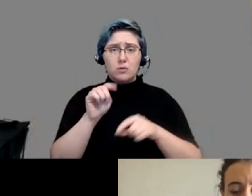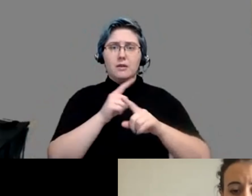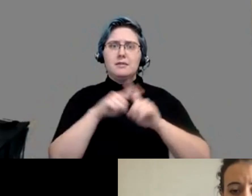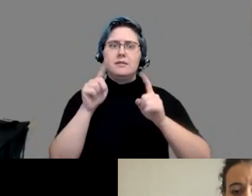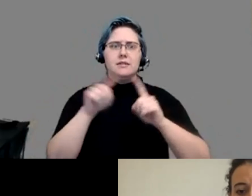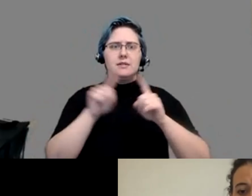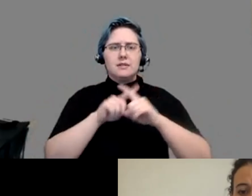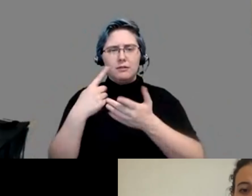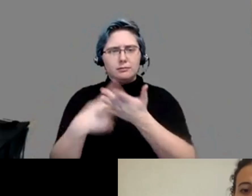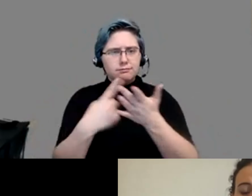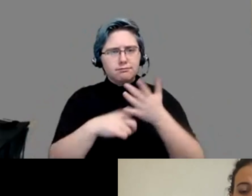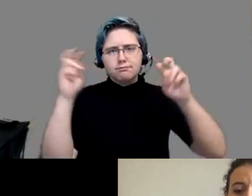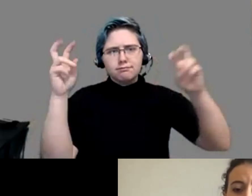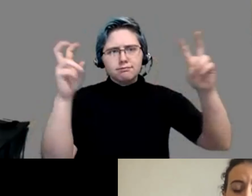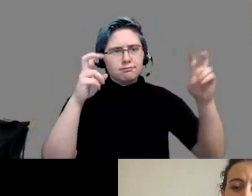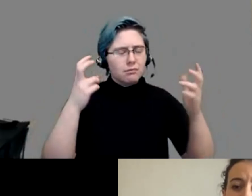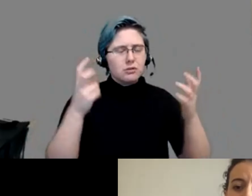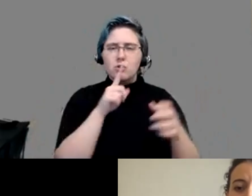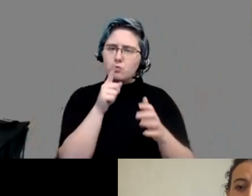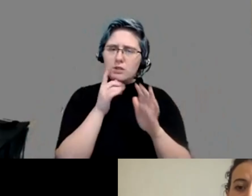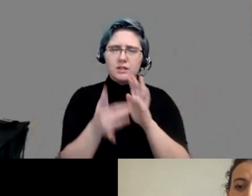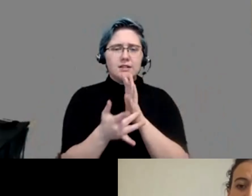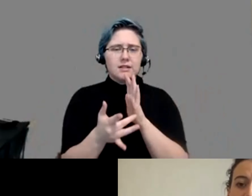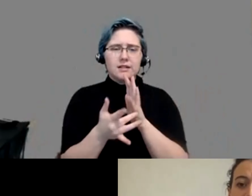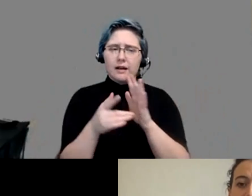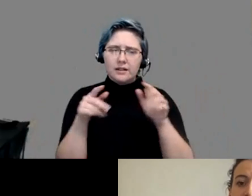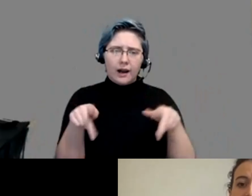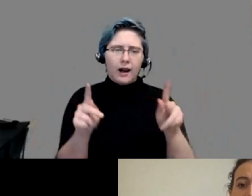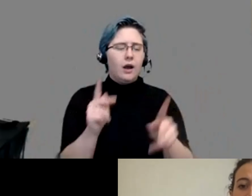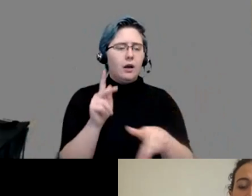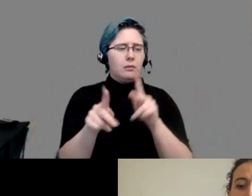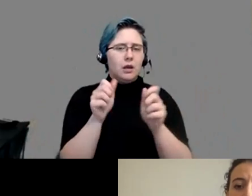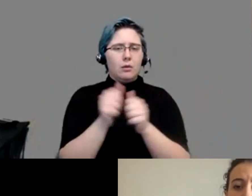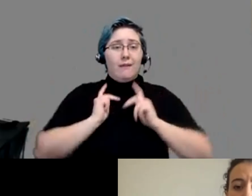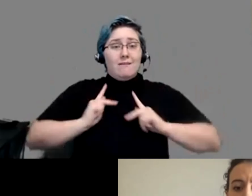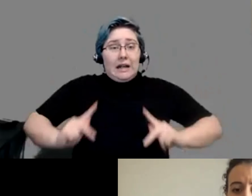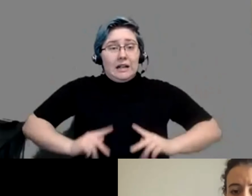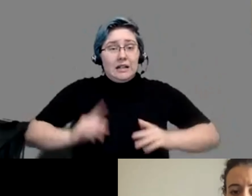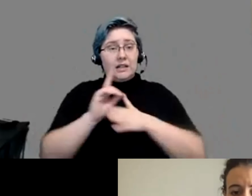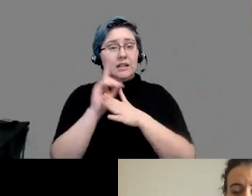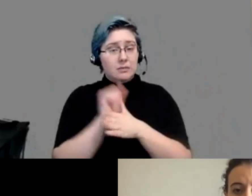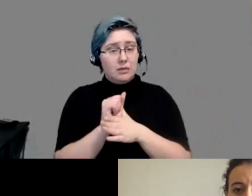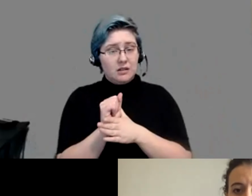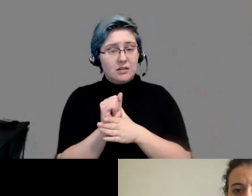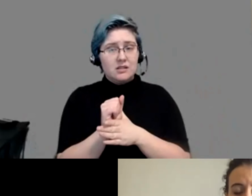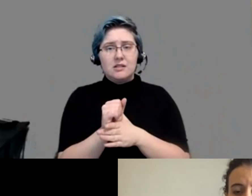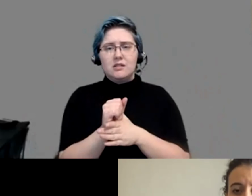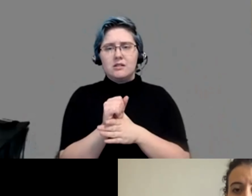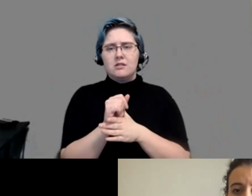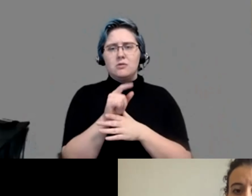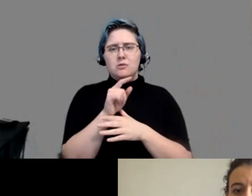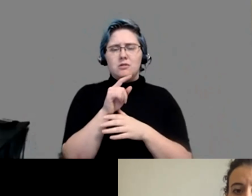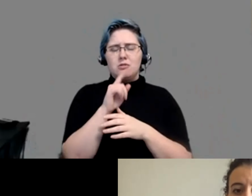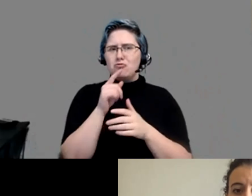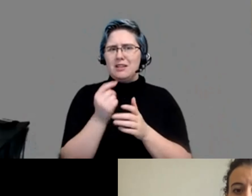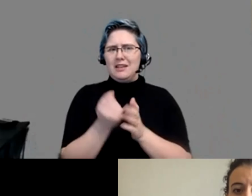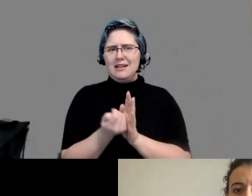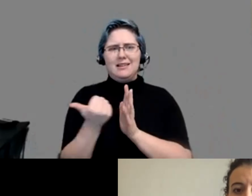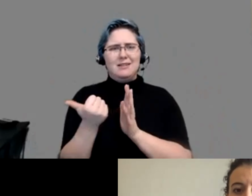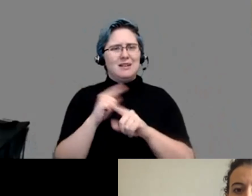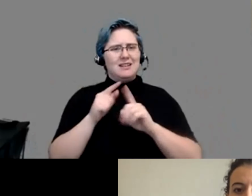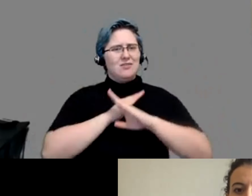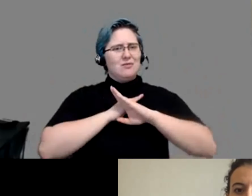different topics. So really, technology has allowed people with physical disabilities to somewhat eliminate